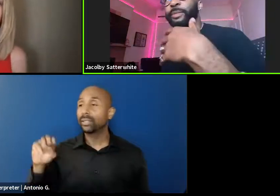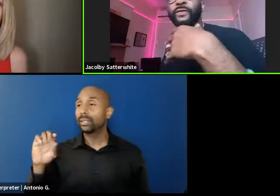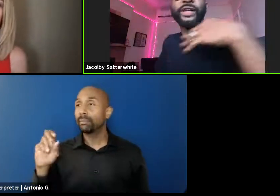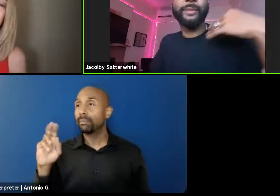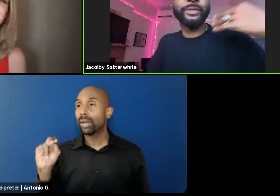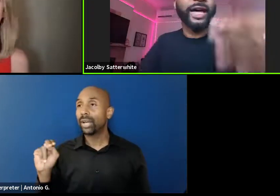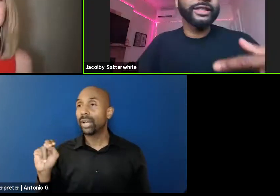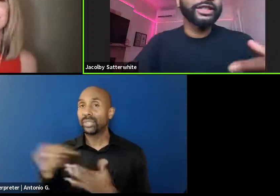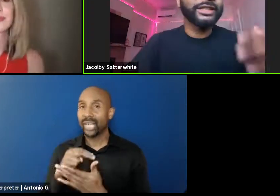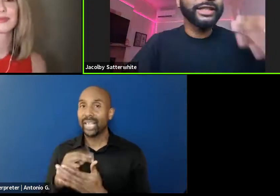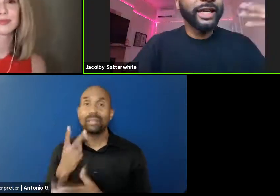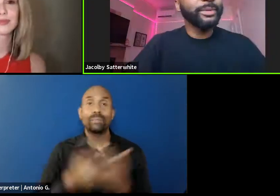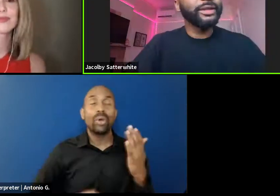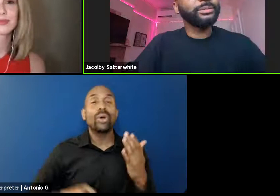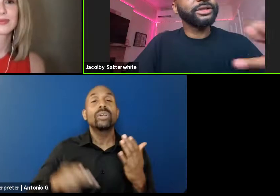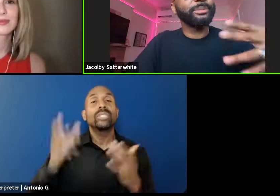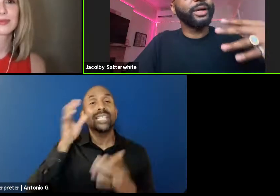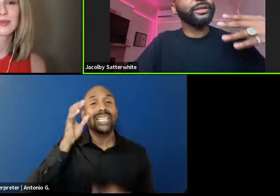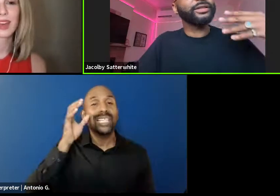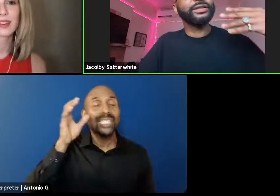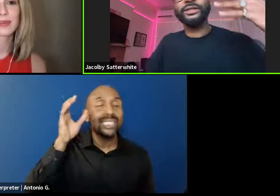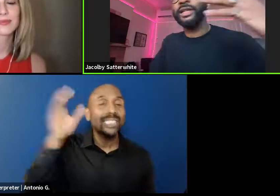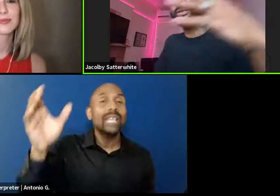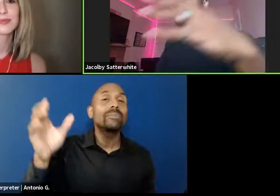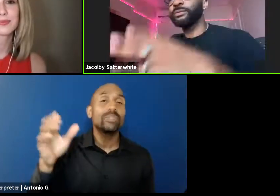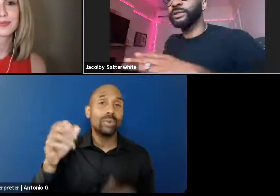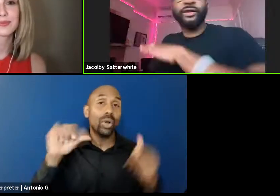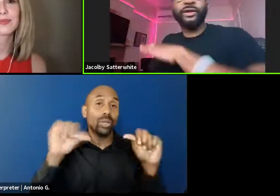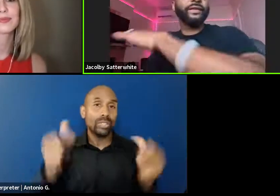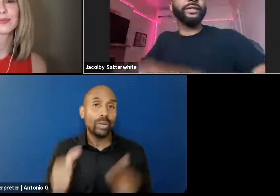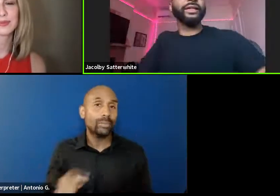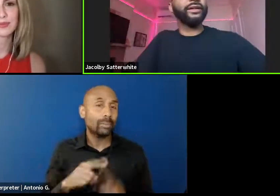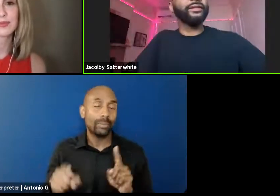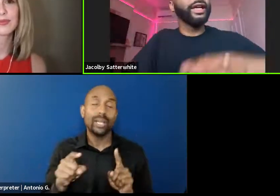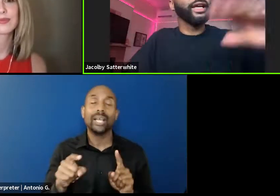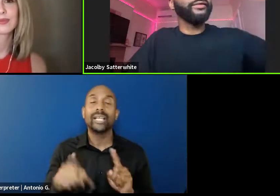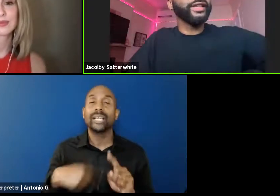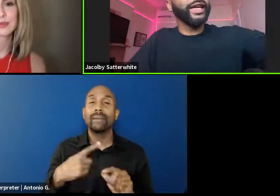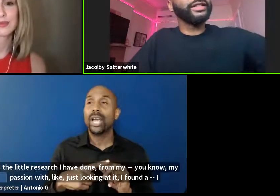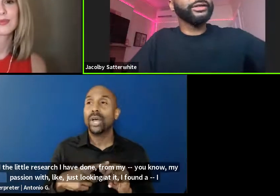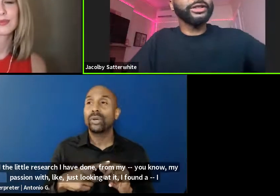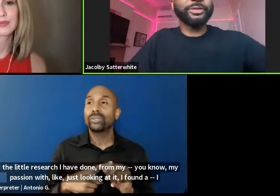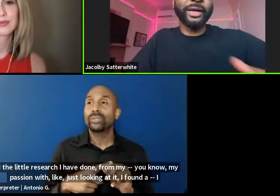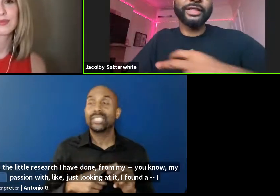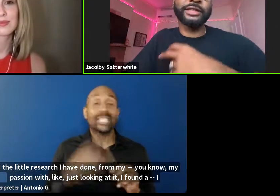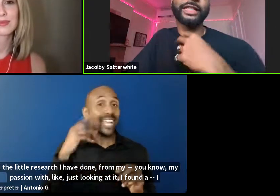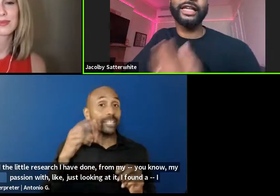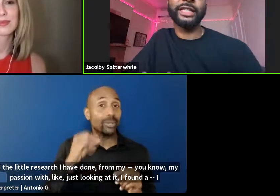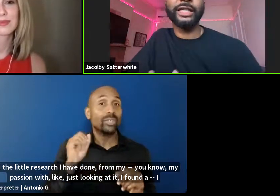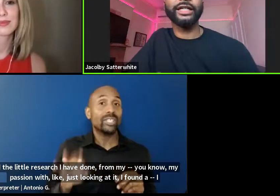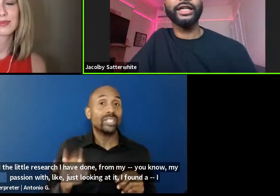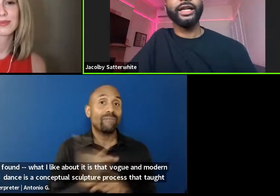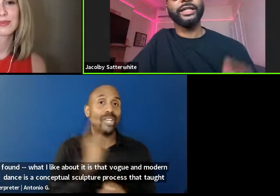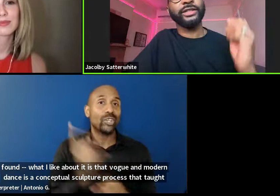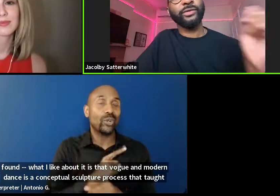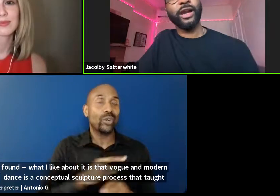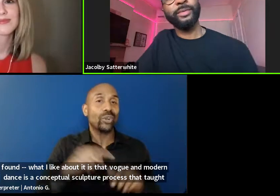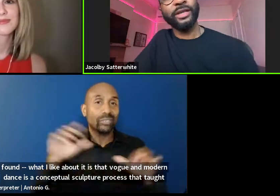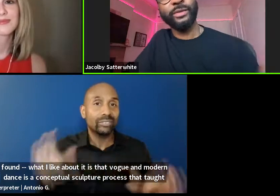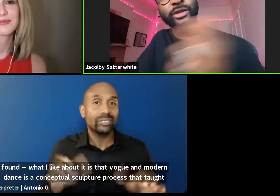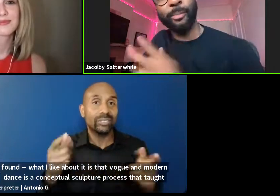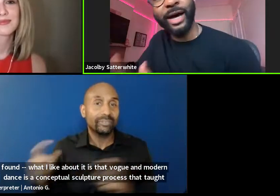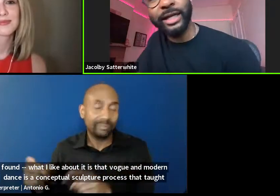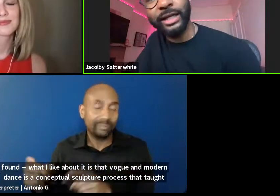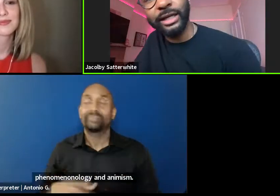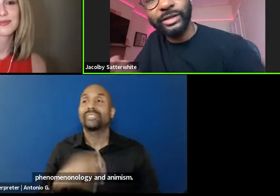process that's about phenomenology and animism. It's about these conceptual. It's about carving out and reacting to a space that's not there. And